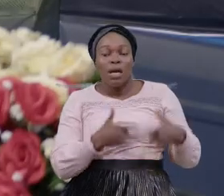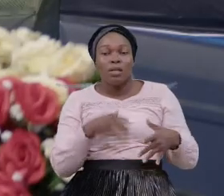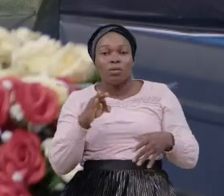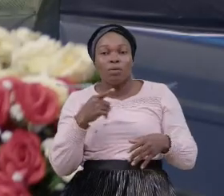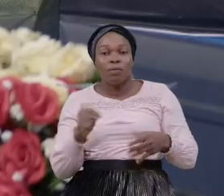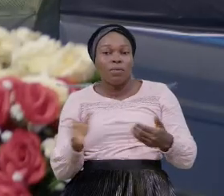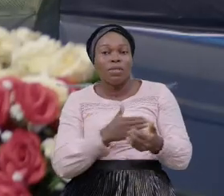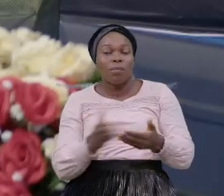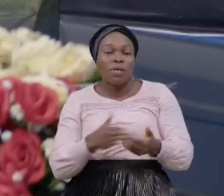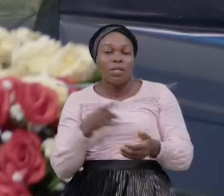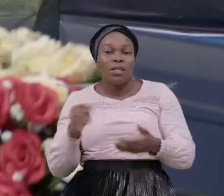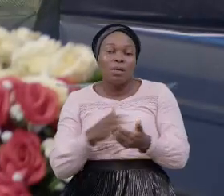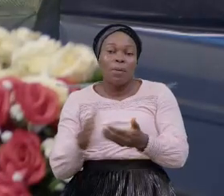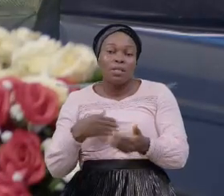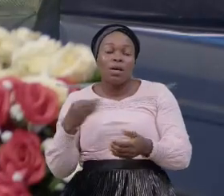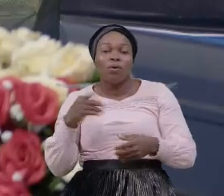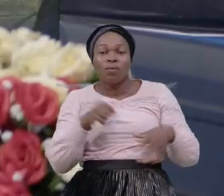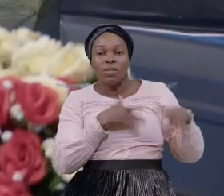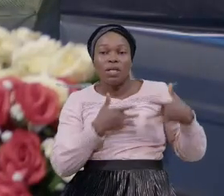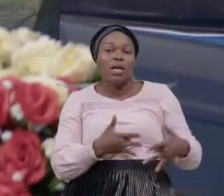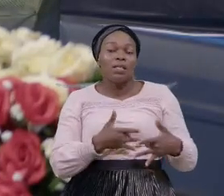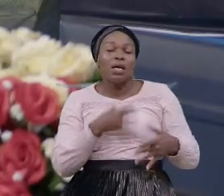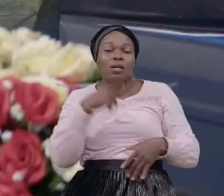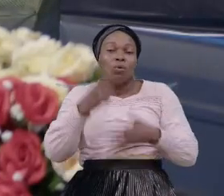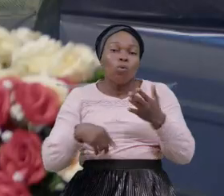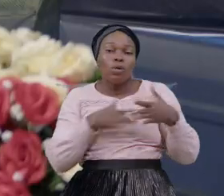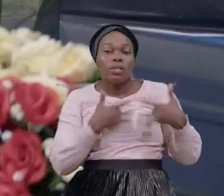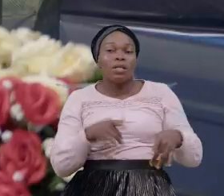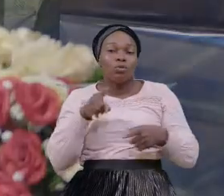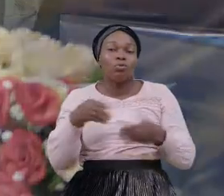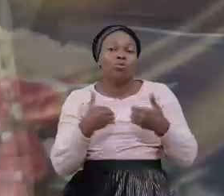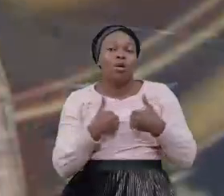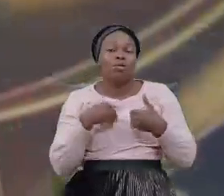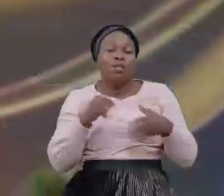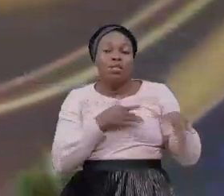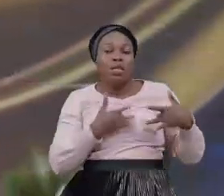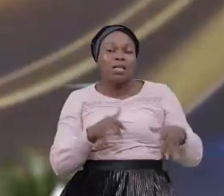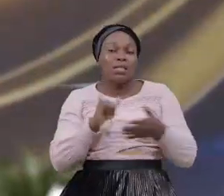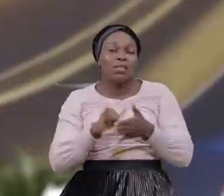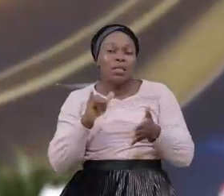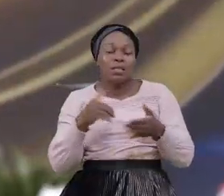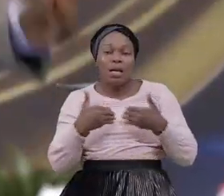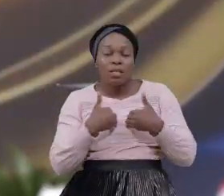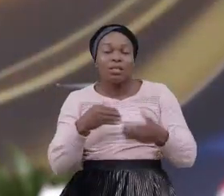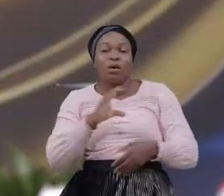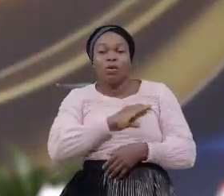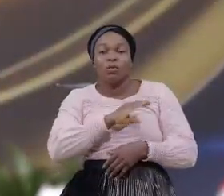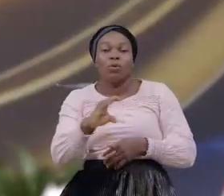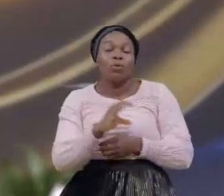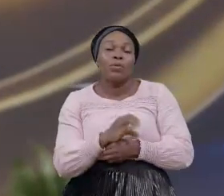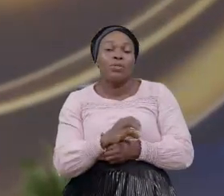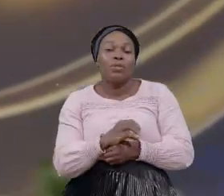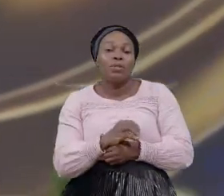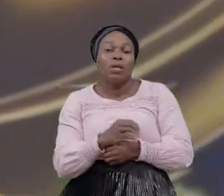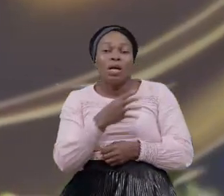heart do you have? I'm talking about the heart that has courage. You know, it's not what the hand does, it's what